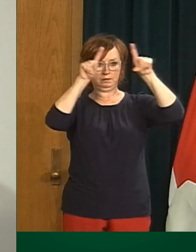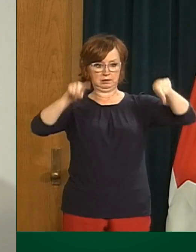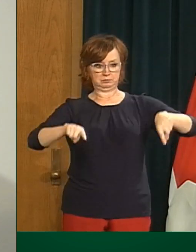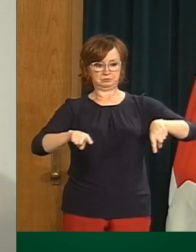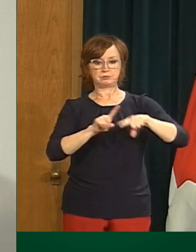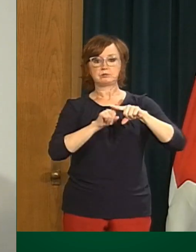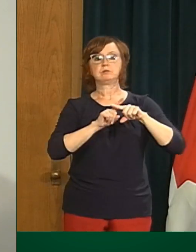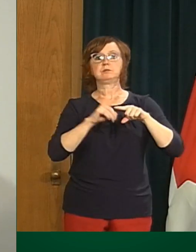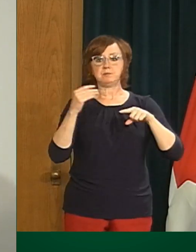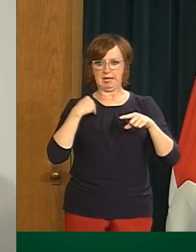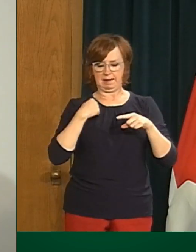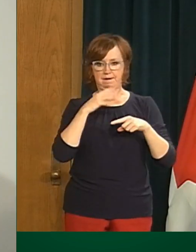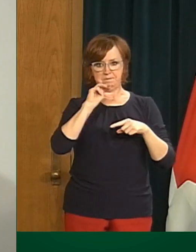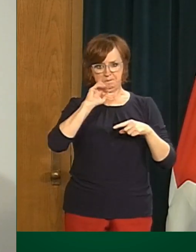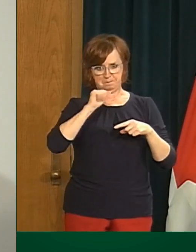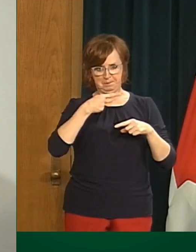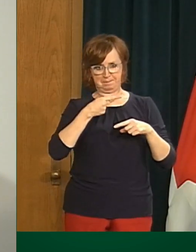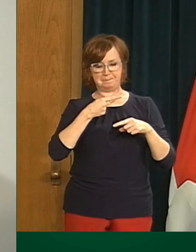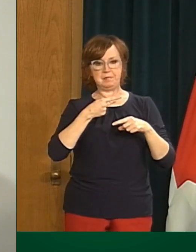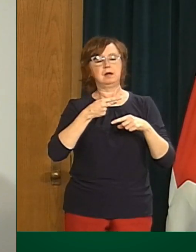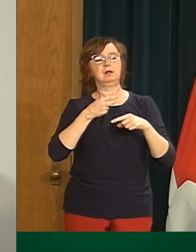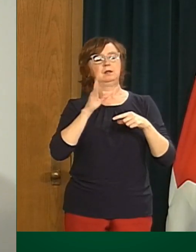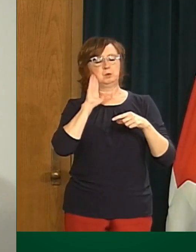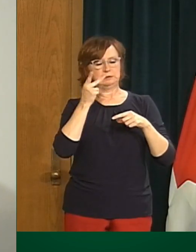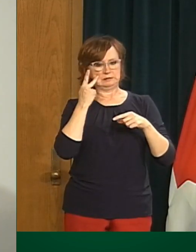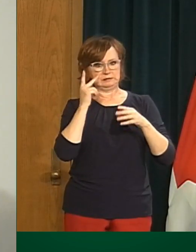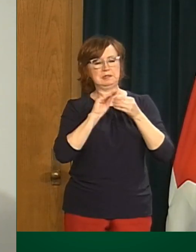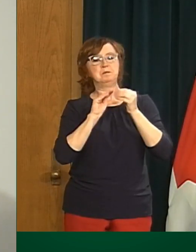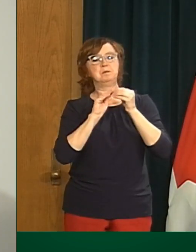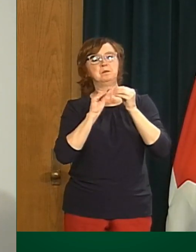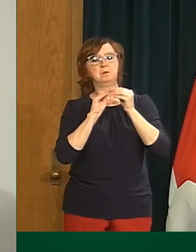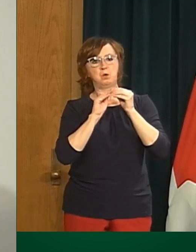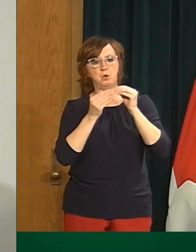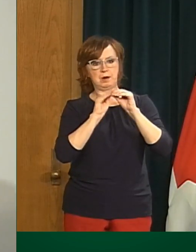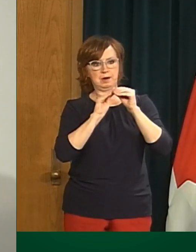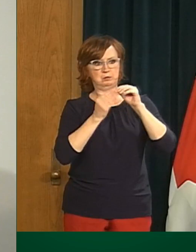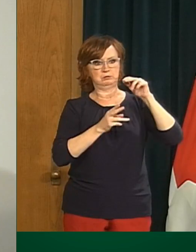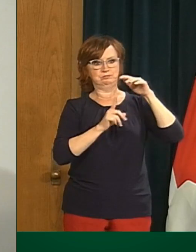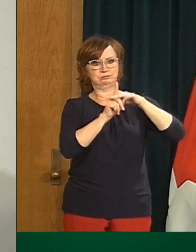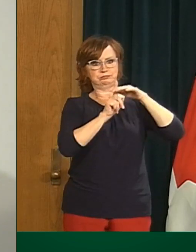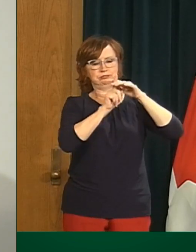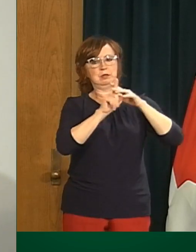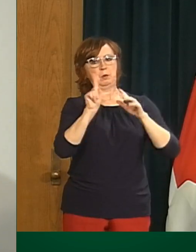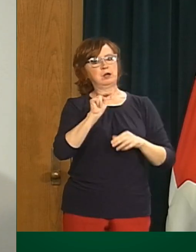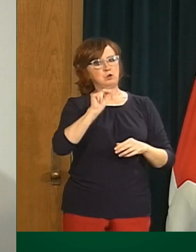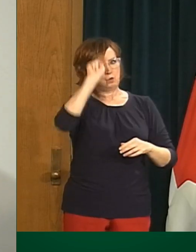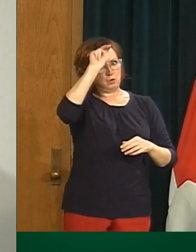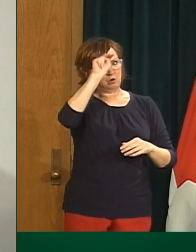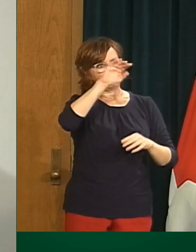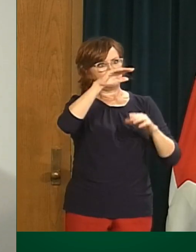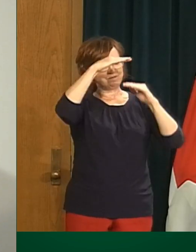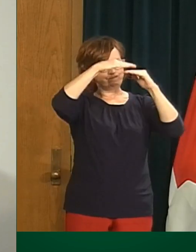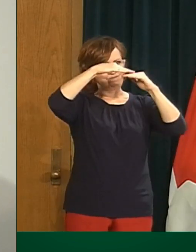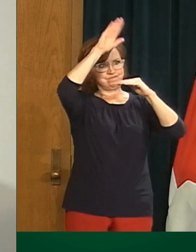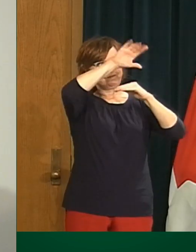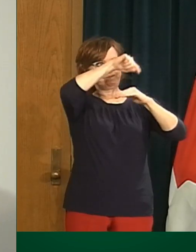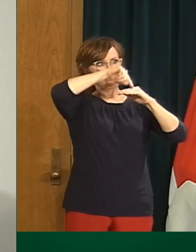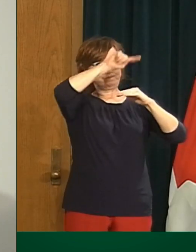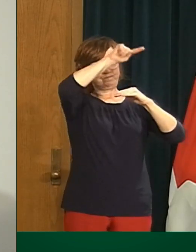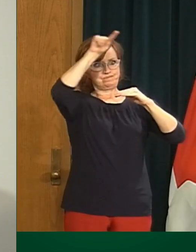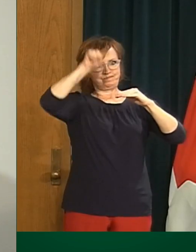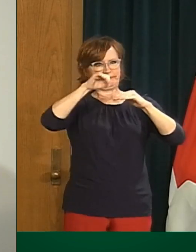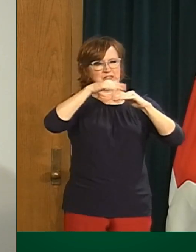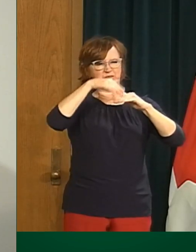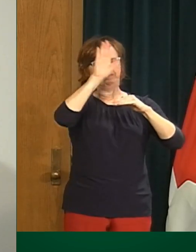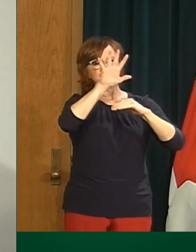And during the question and answers, Dr. Rimzayed is available to speak on how that investigation